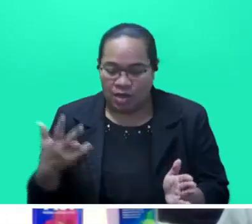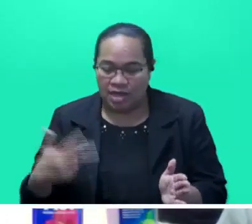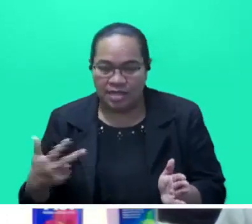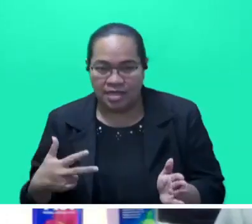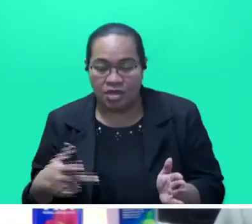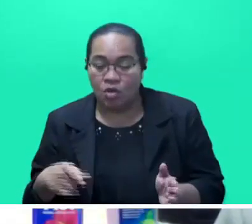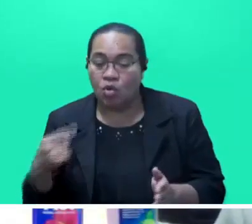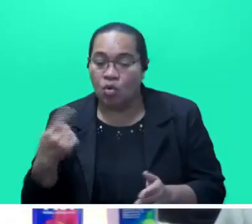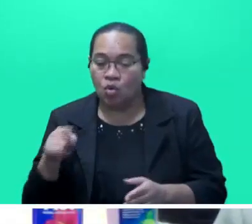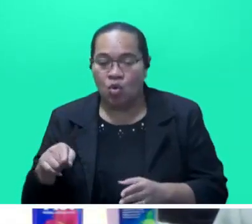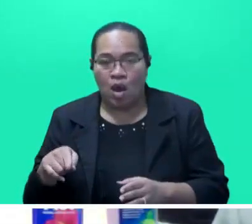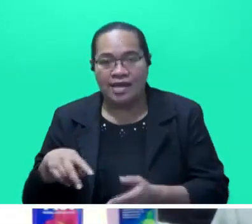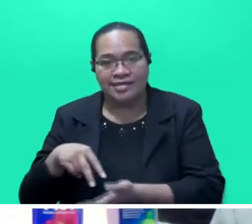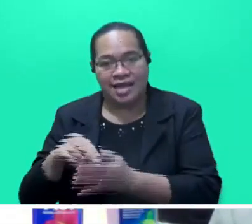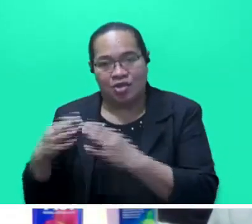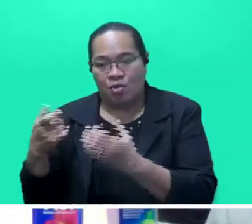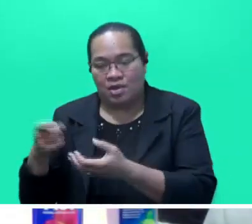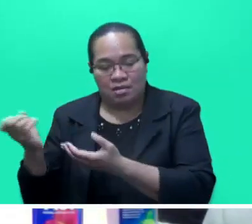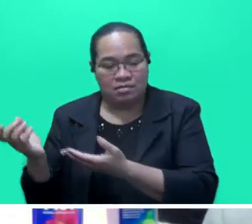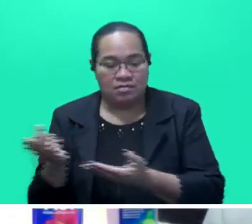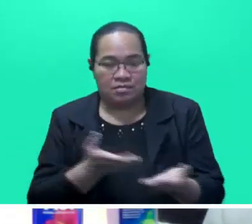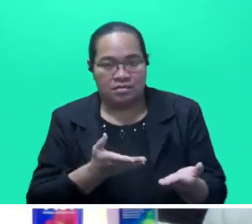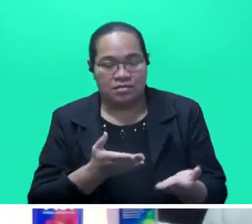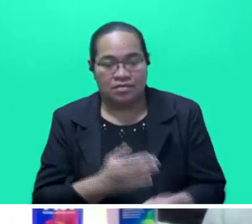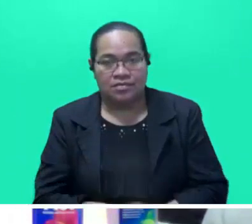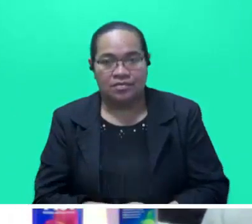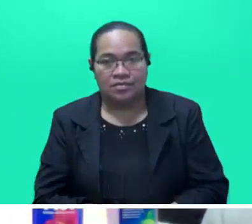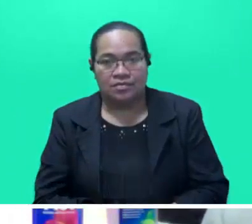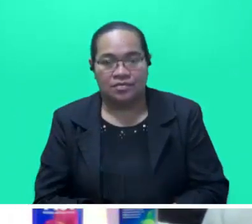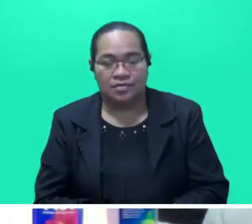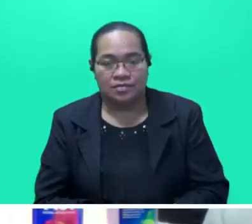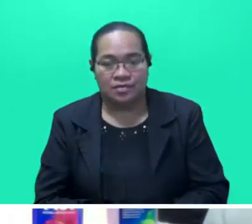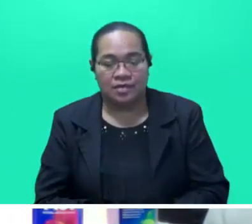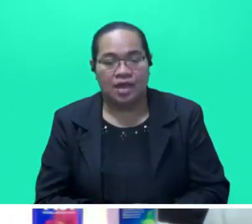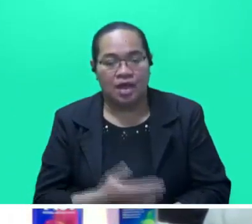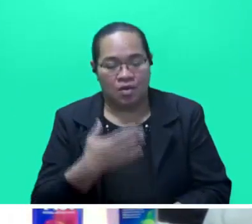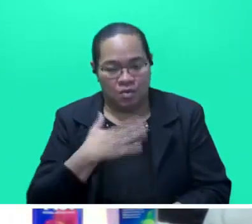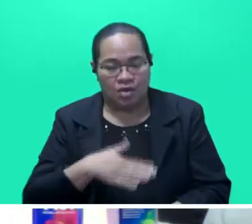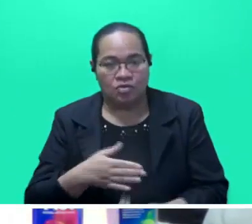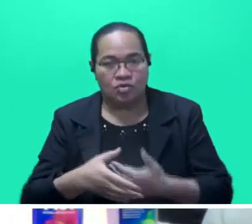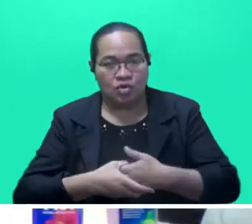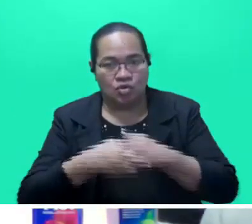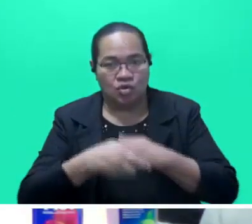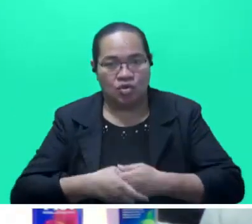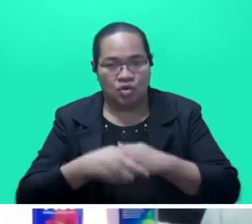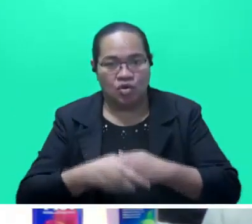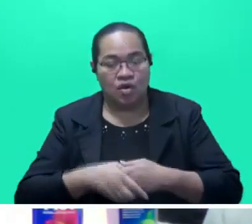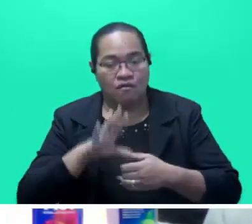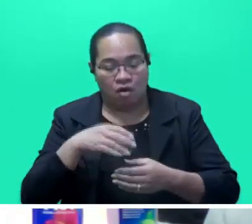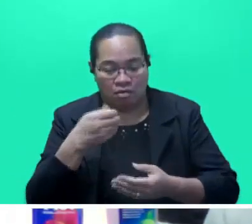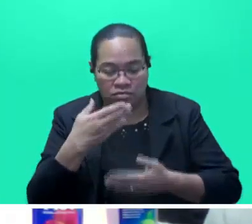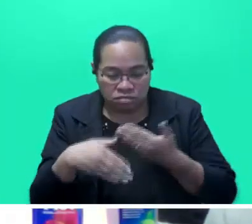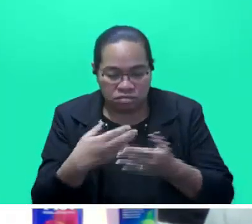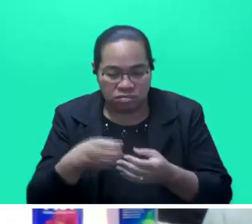by the Standing Committee on Justice, Law and Human Rights. I offer my congratulations for the detailed